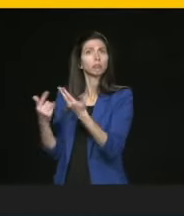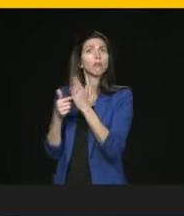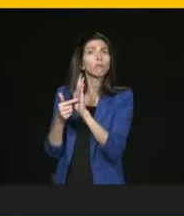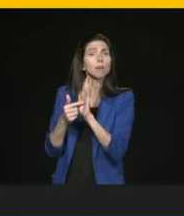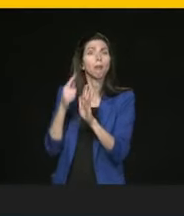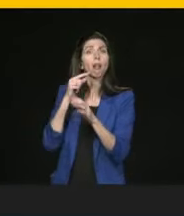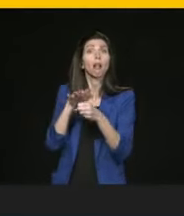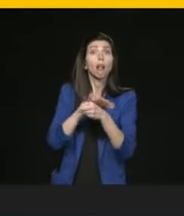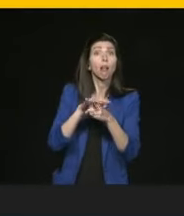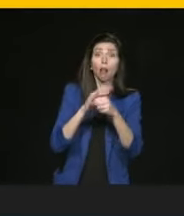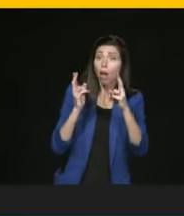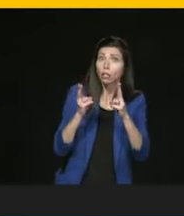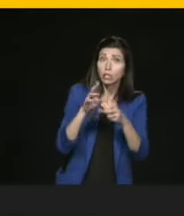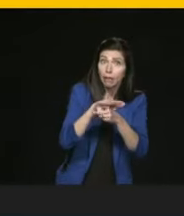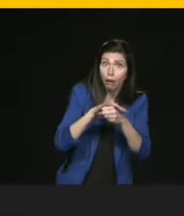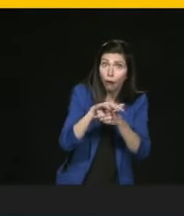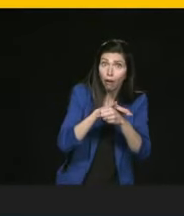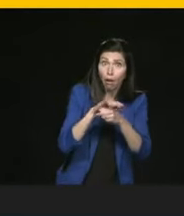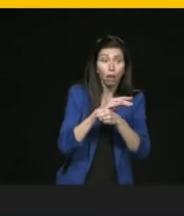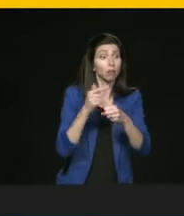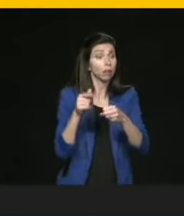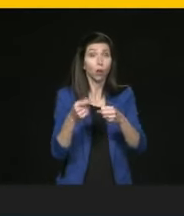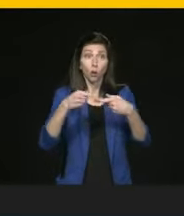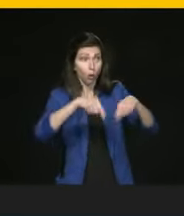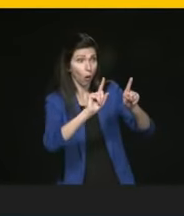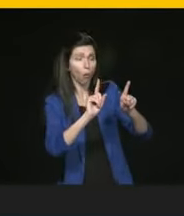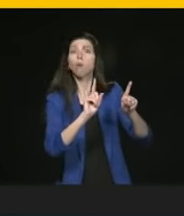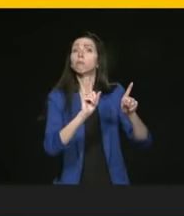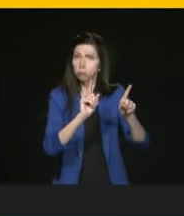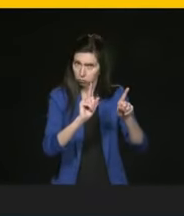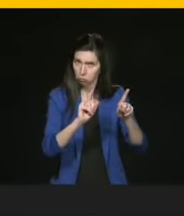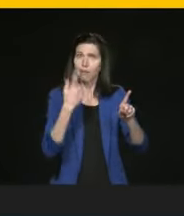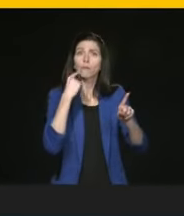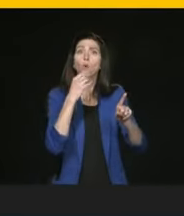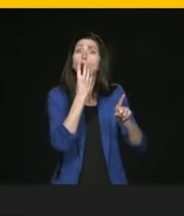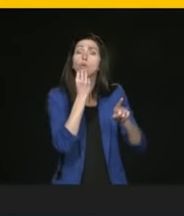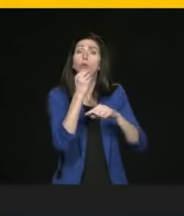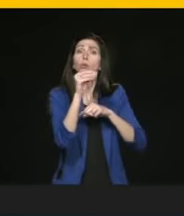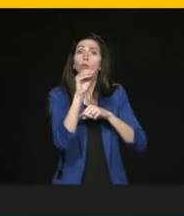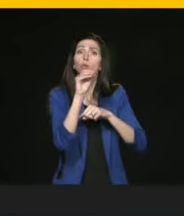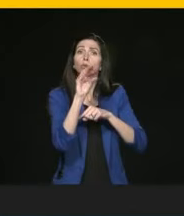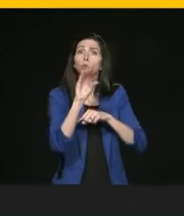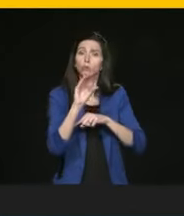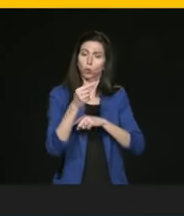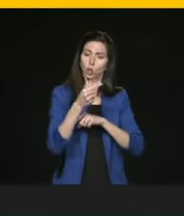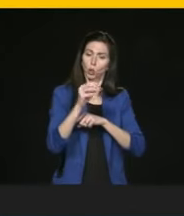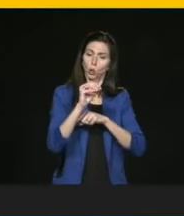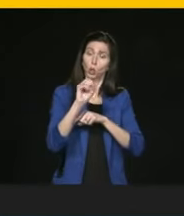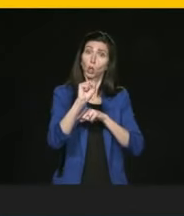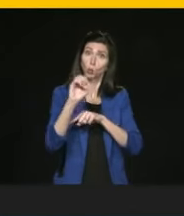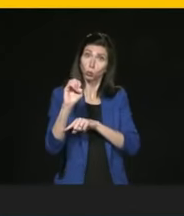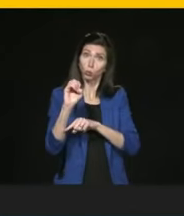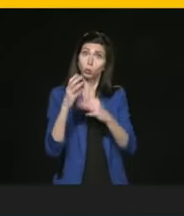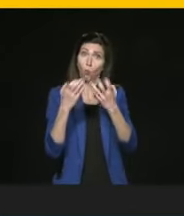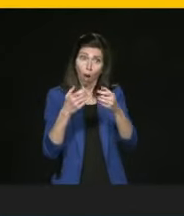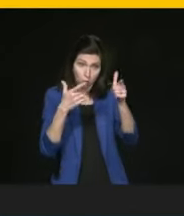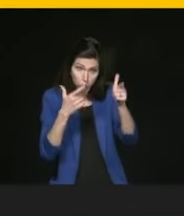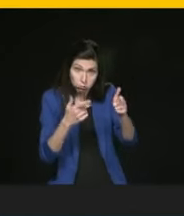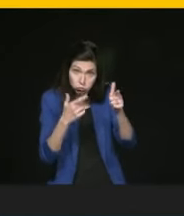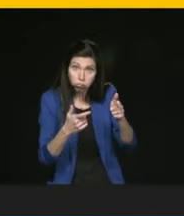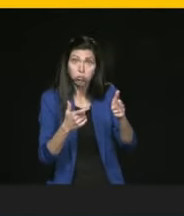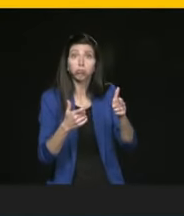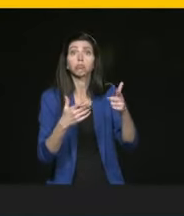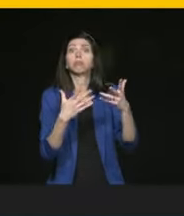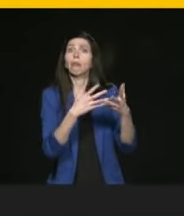and practice other traditional practices. This is part of broader public health recommendations to strengthen physical distancing during